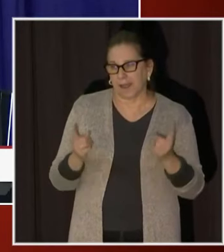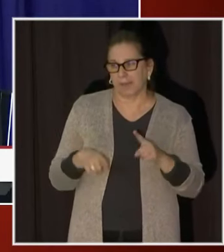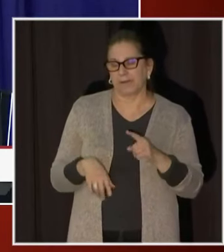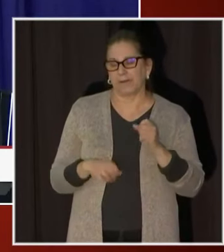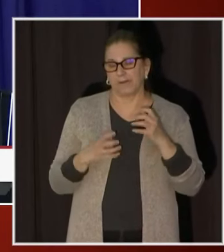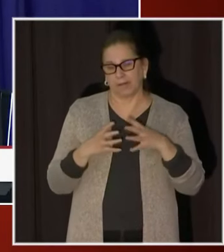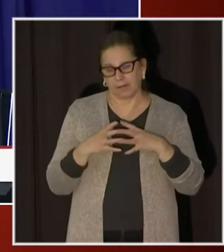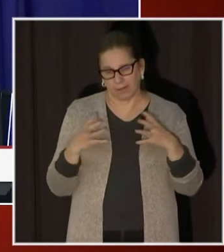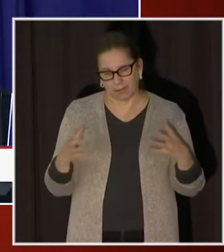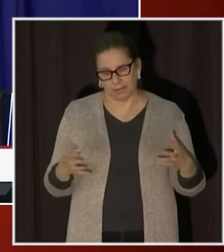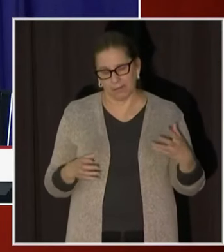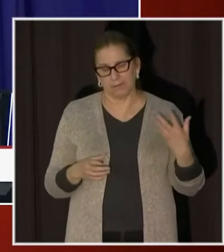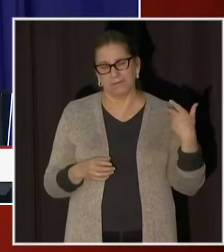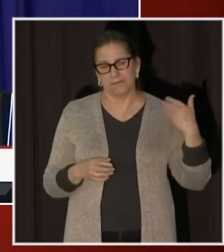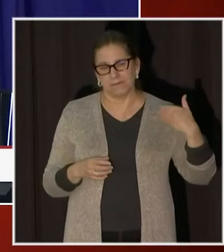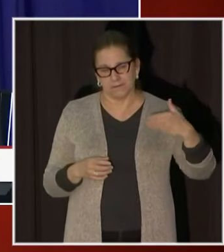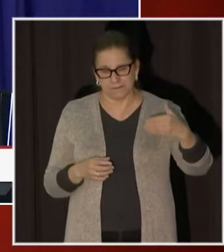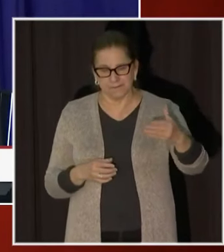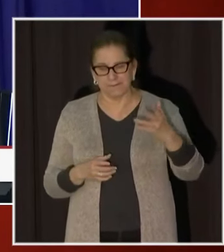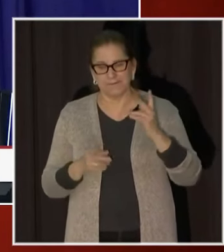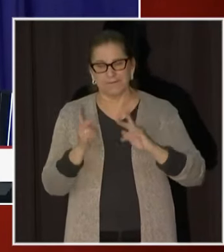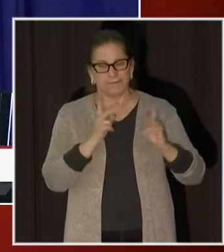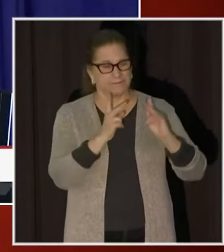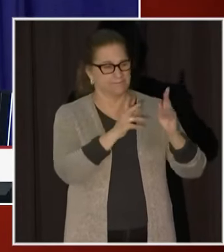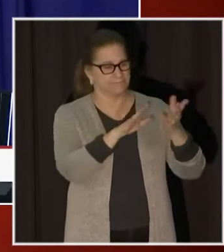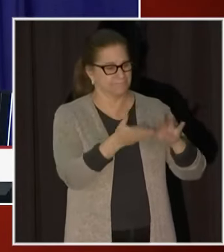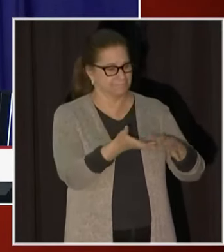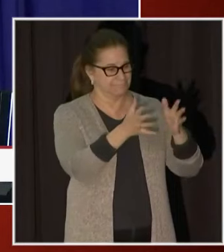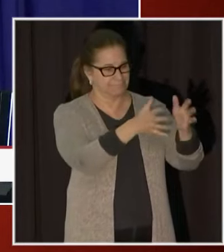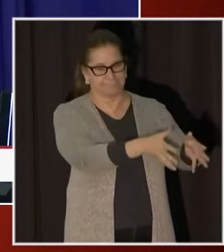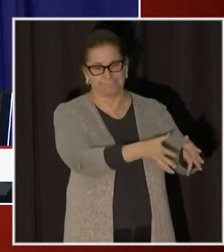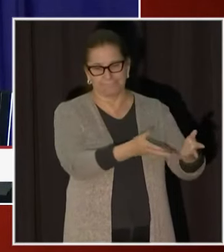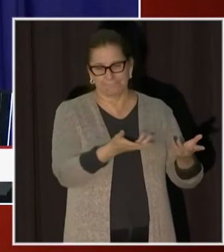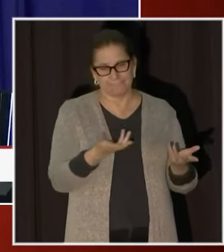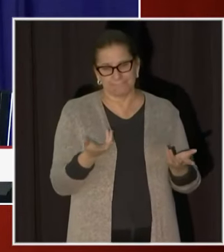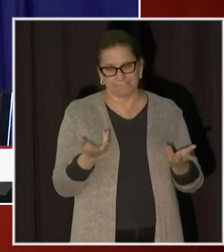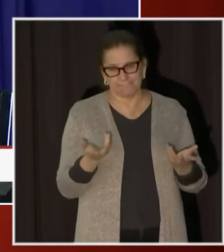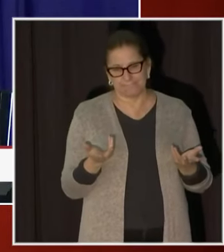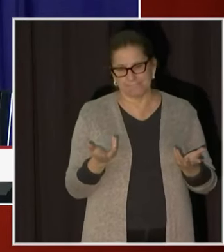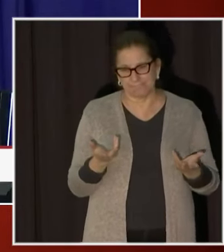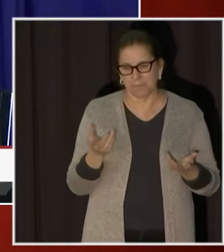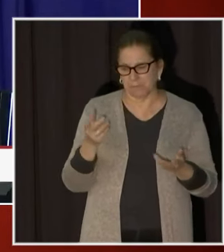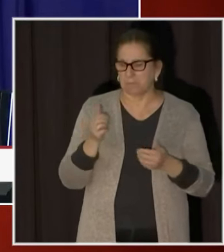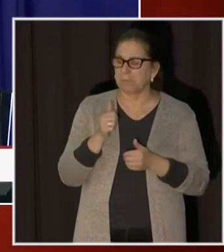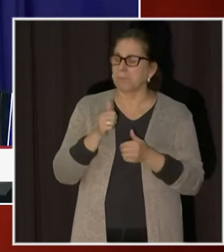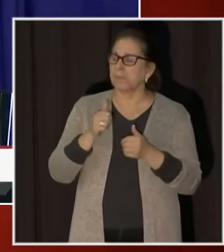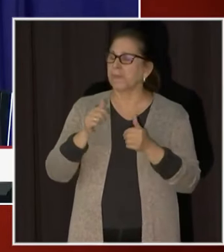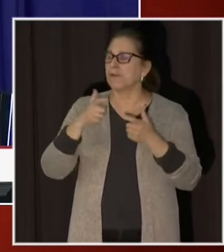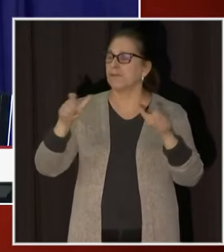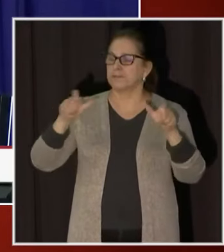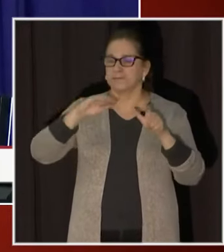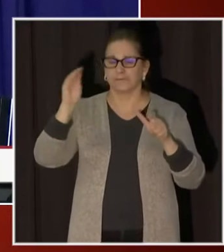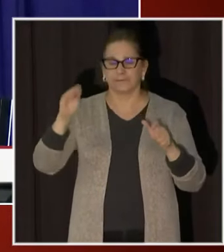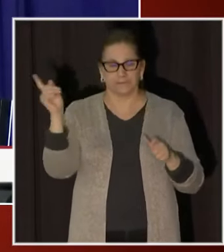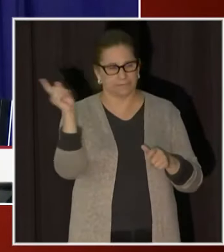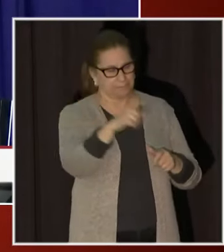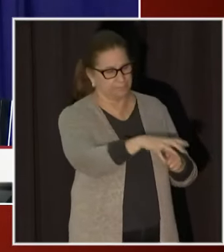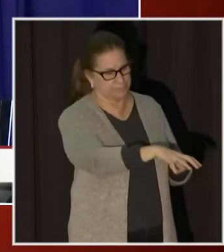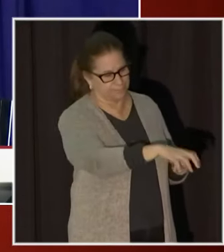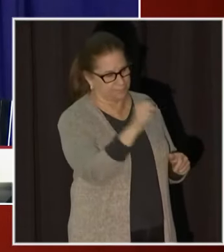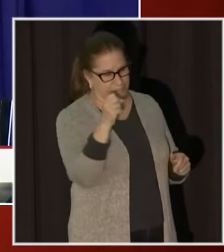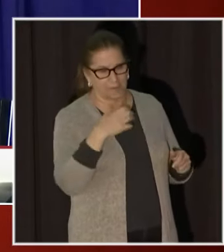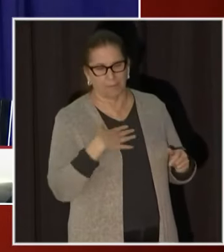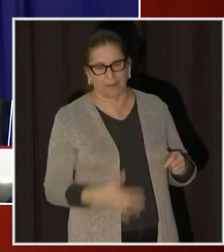norm, right? Not as of yet. Not as of yet. We're communicating with families quite